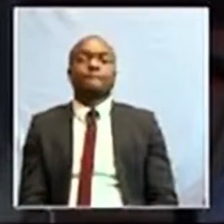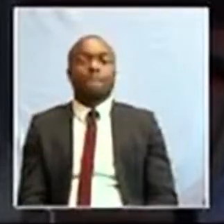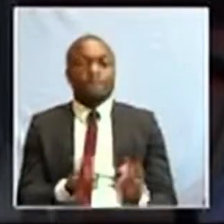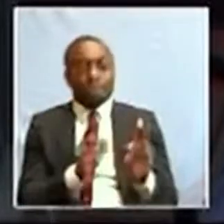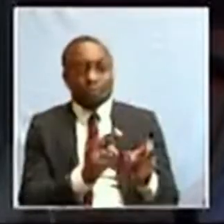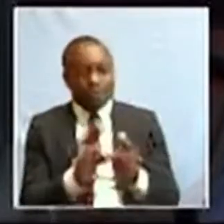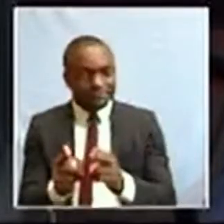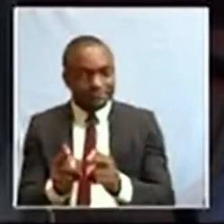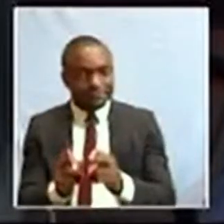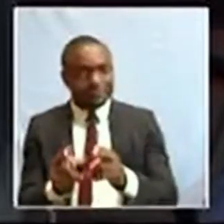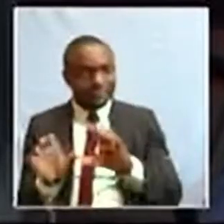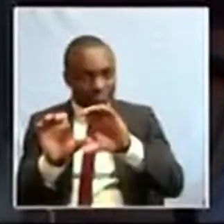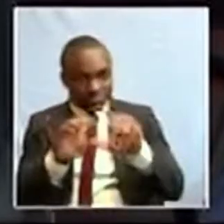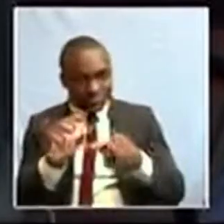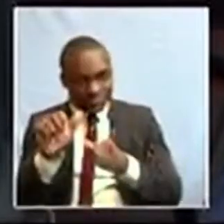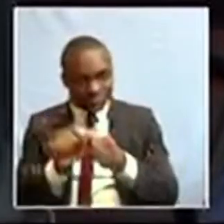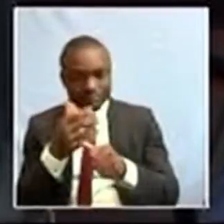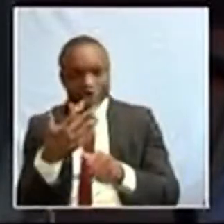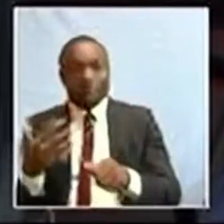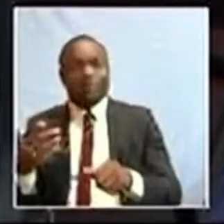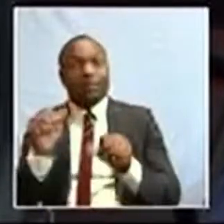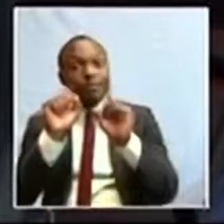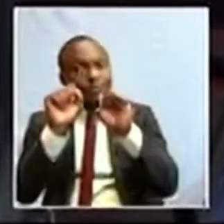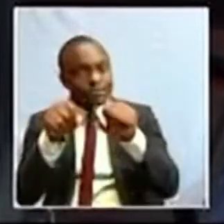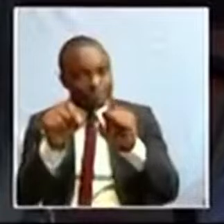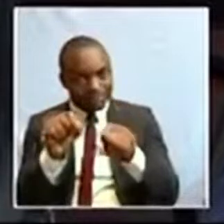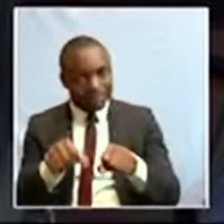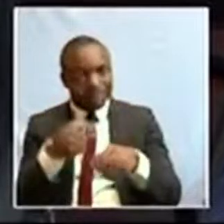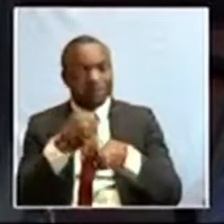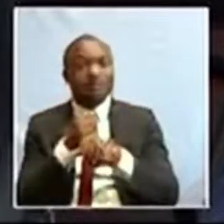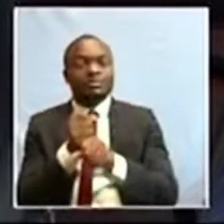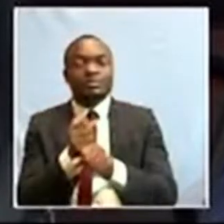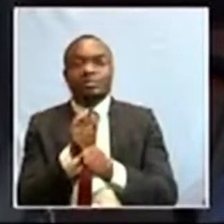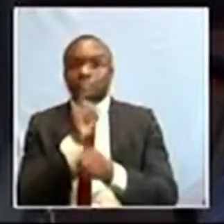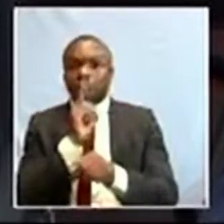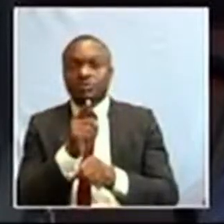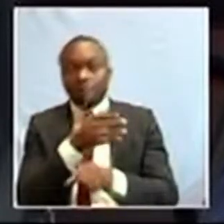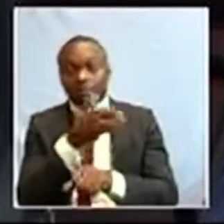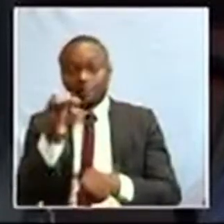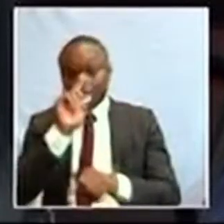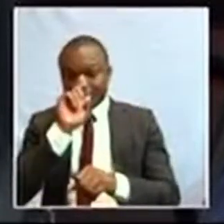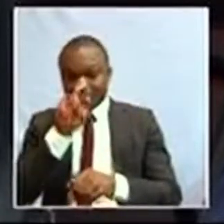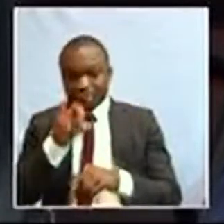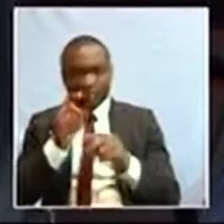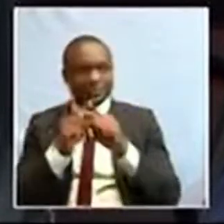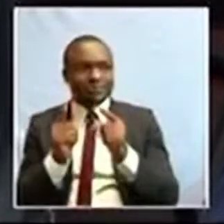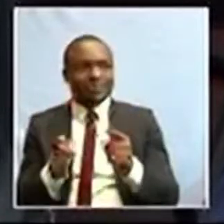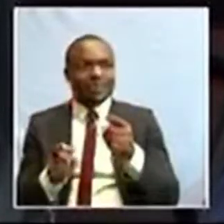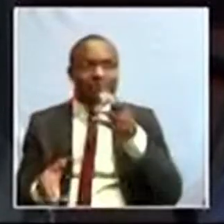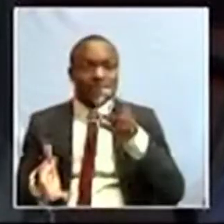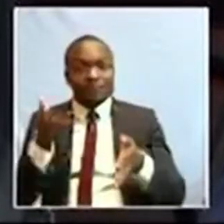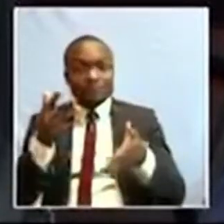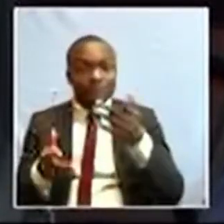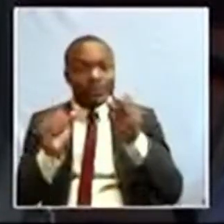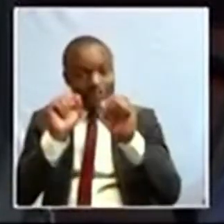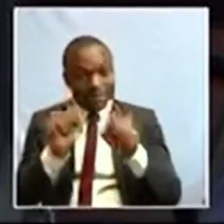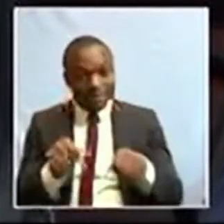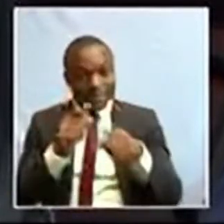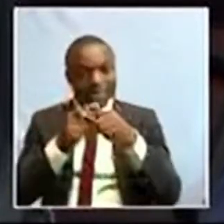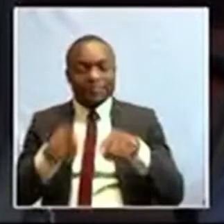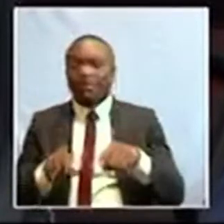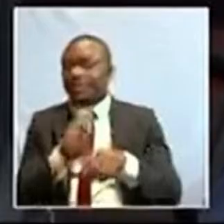response is it's doing everything possible to make sure that they're insured, but fires can come